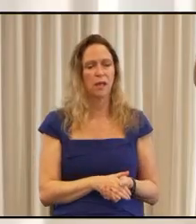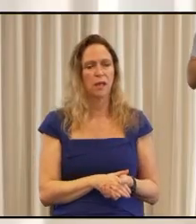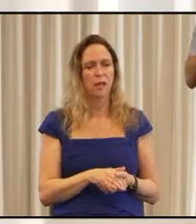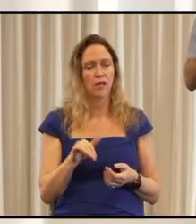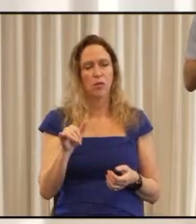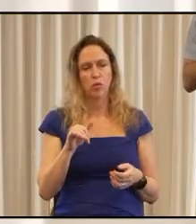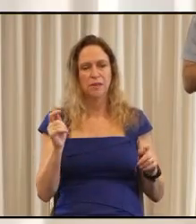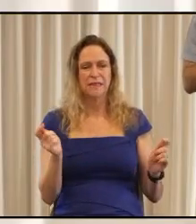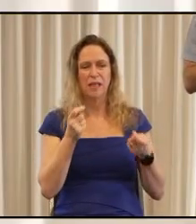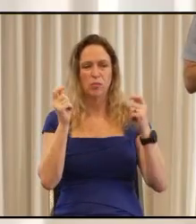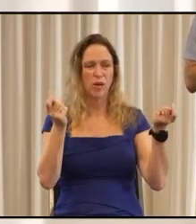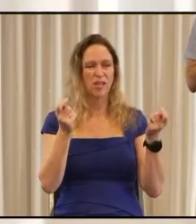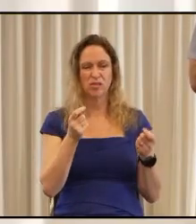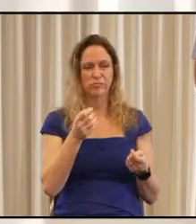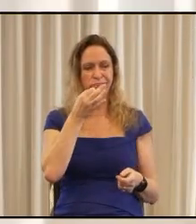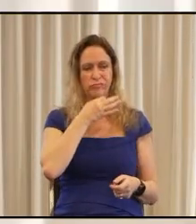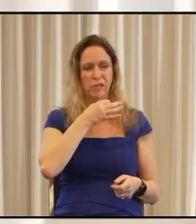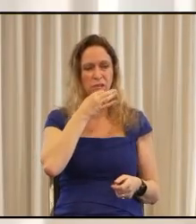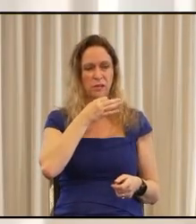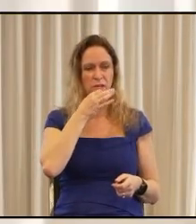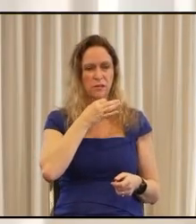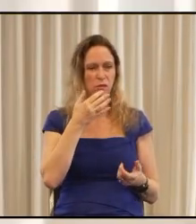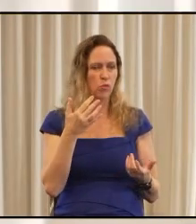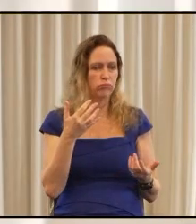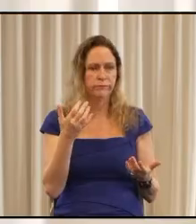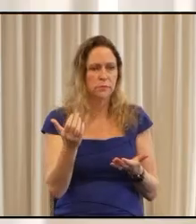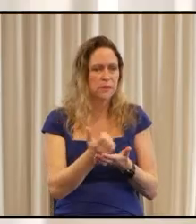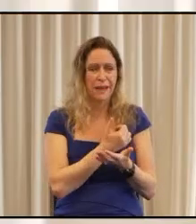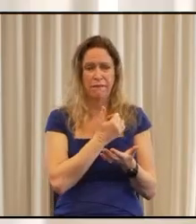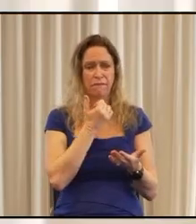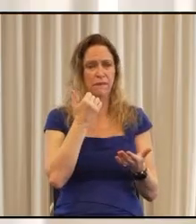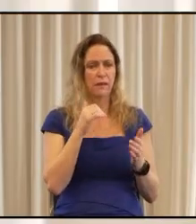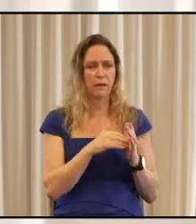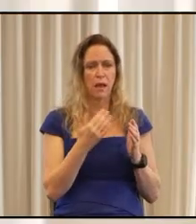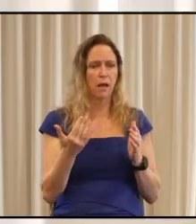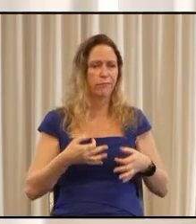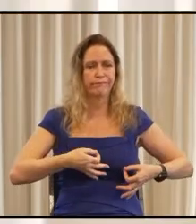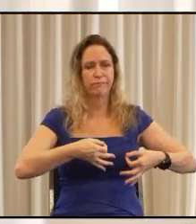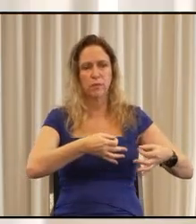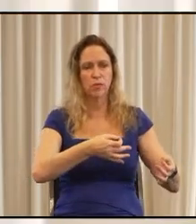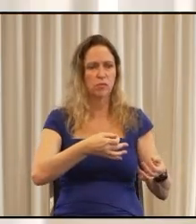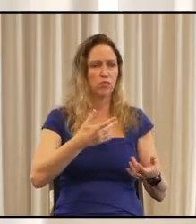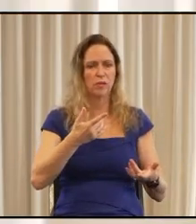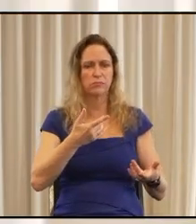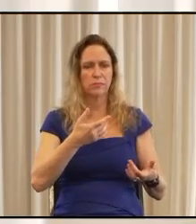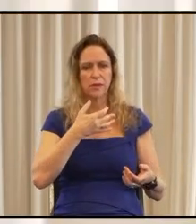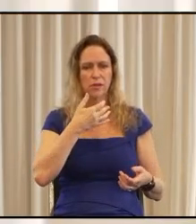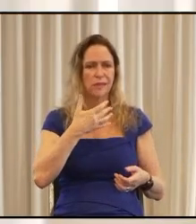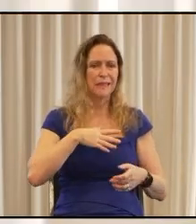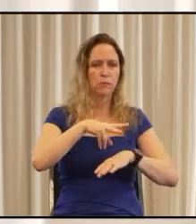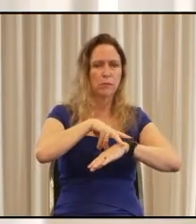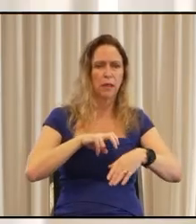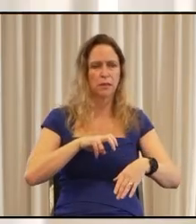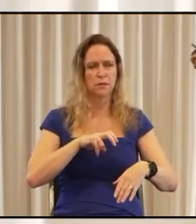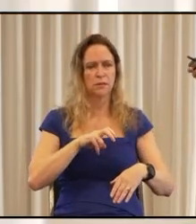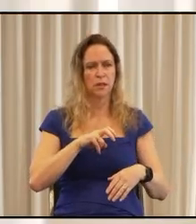celebrations aren't happening there. Even safety gets outsourced to we need police, rather